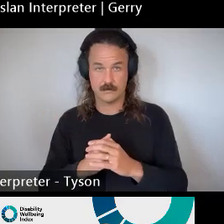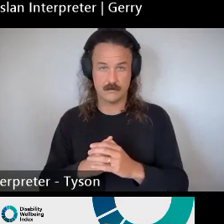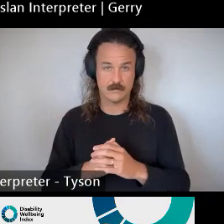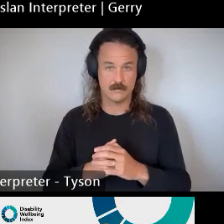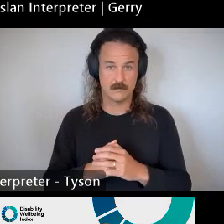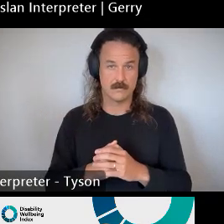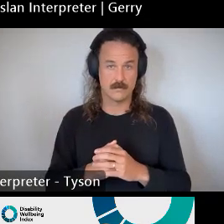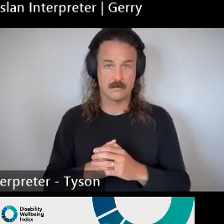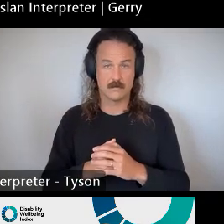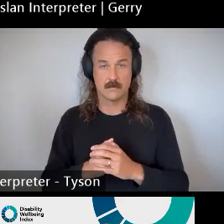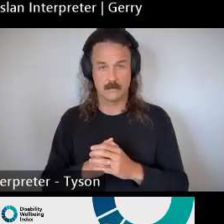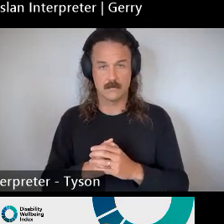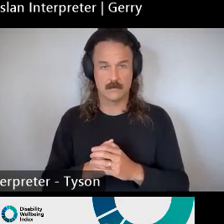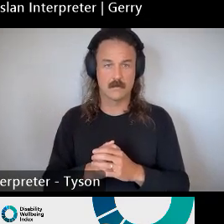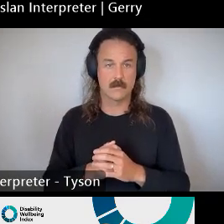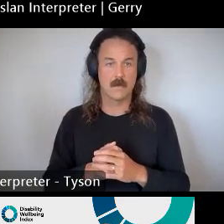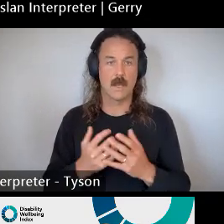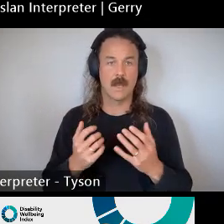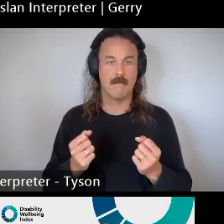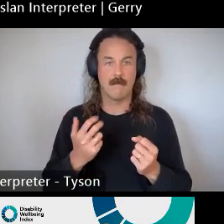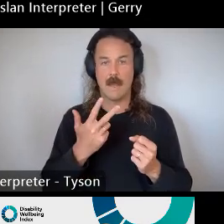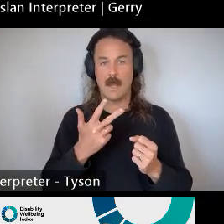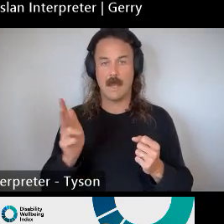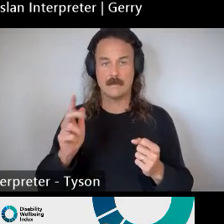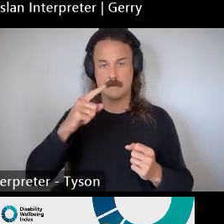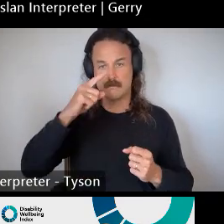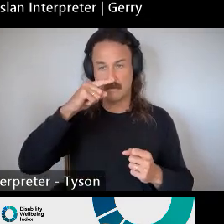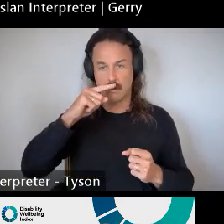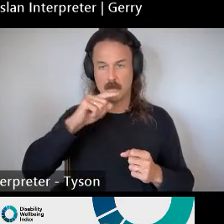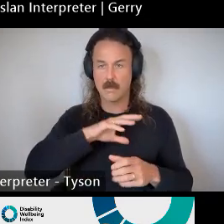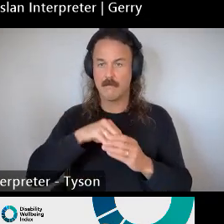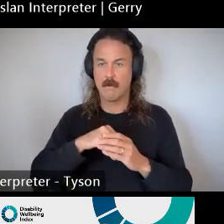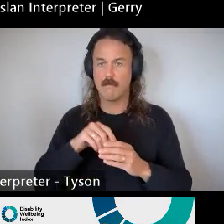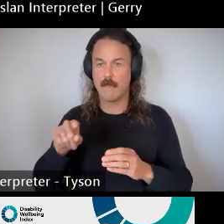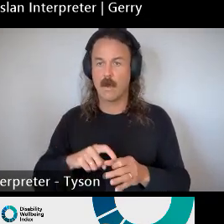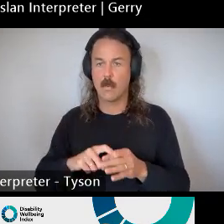studies. We also have value to help with 2 of